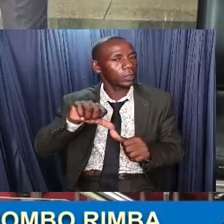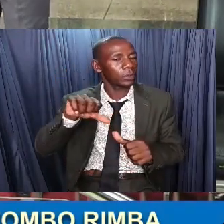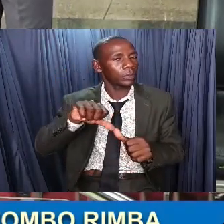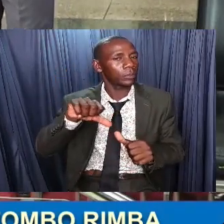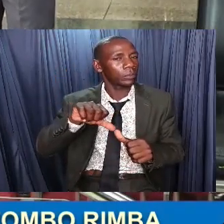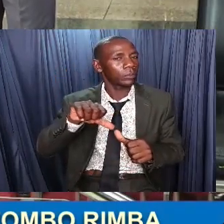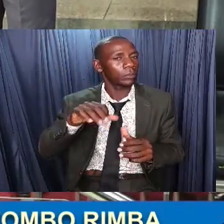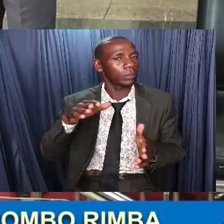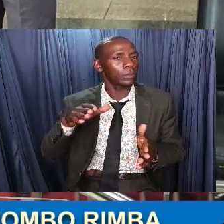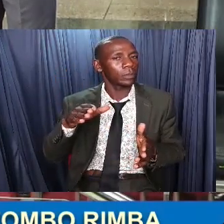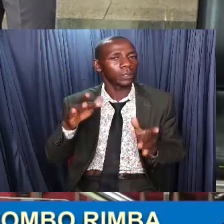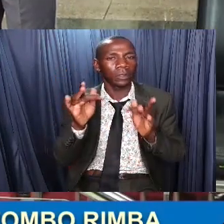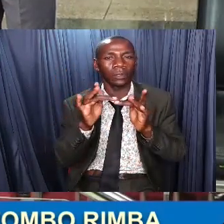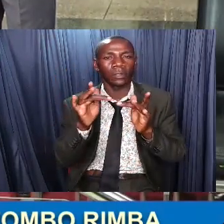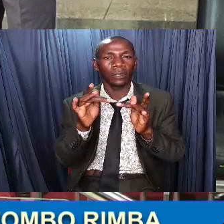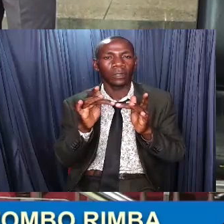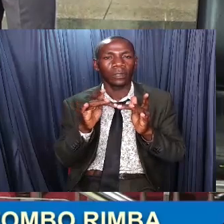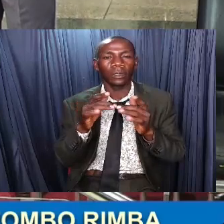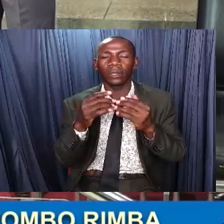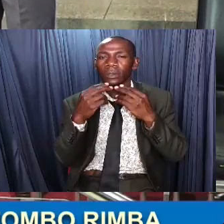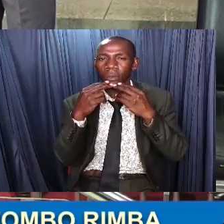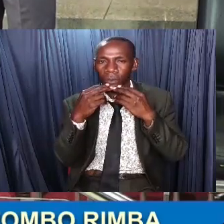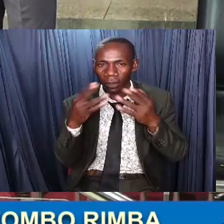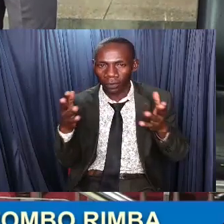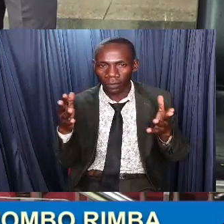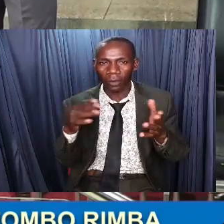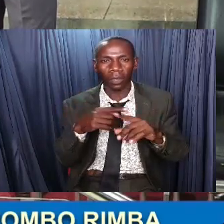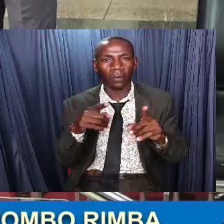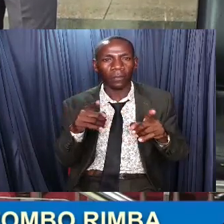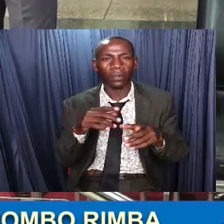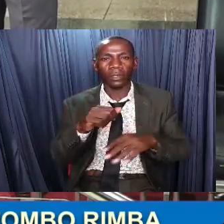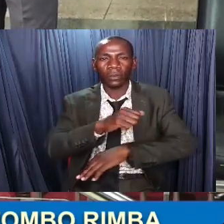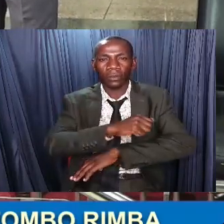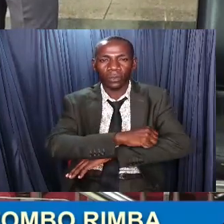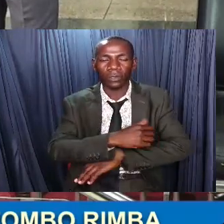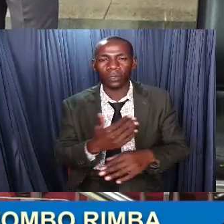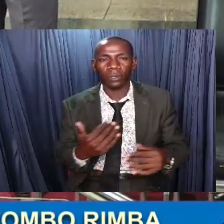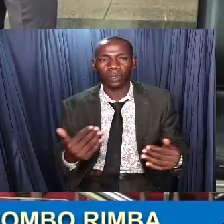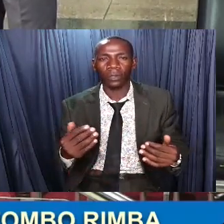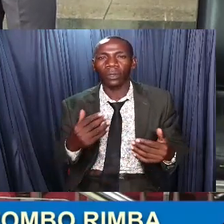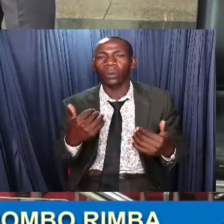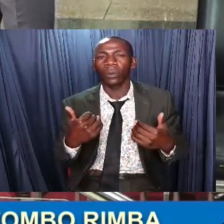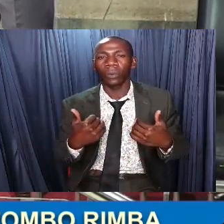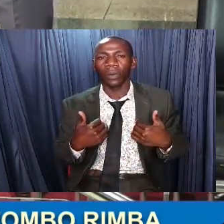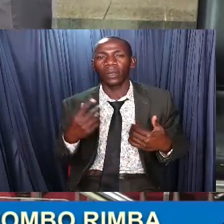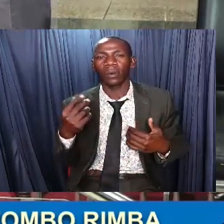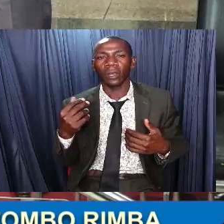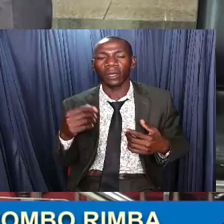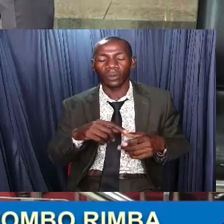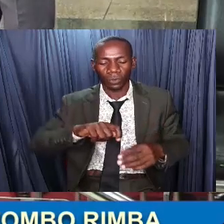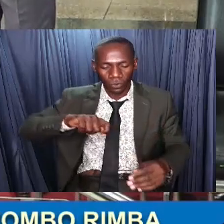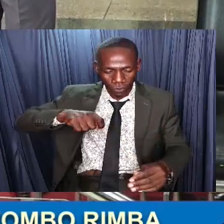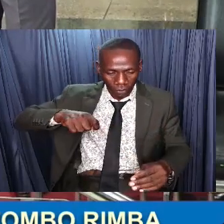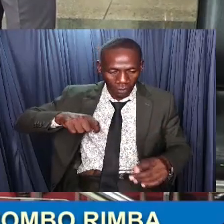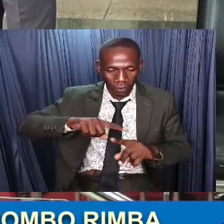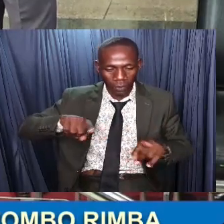streaming. Tangazeni kila mmoja hata mwana shule. Everybody, even the school children. Tunataka hela tuchimbe kisima. We want money